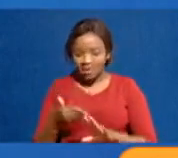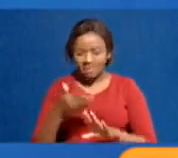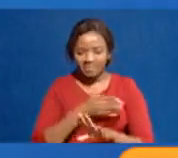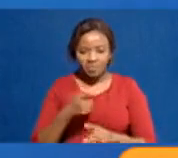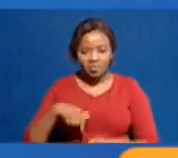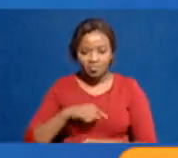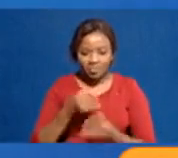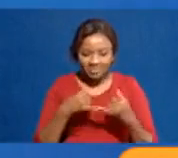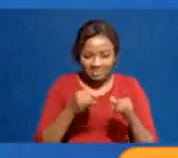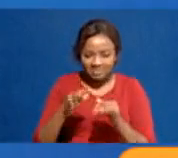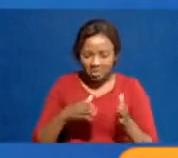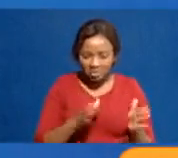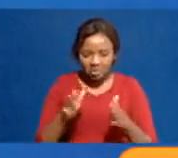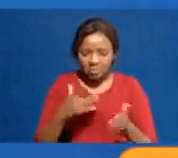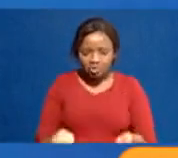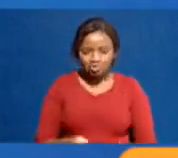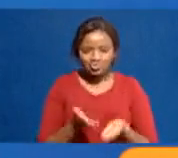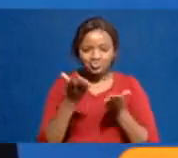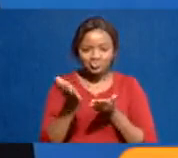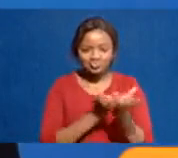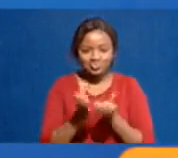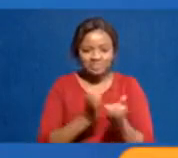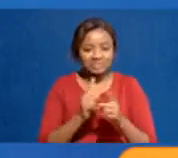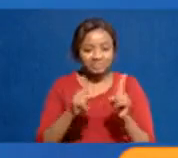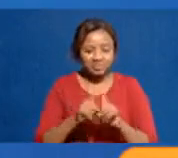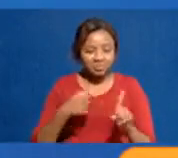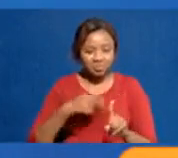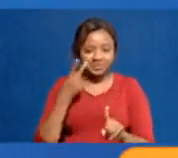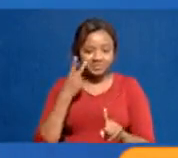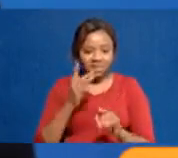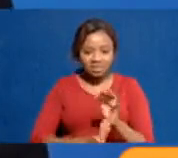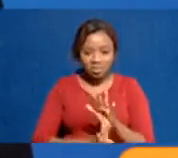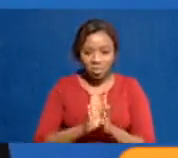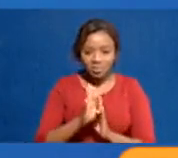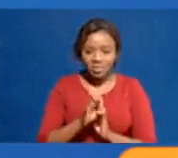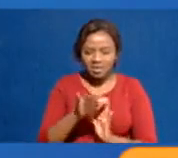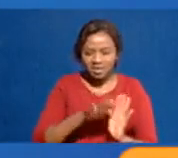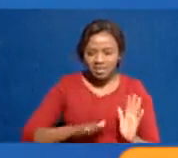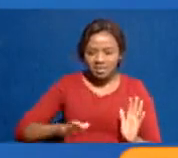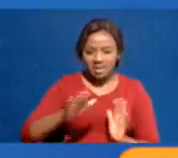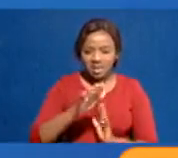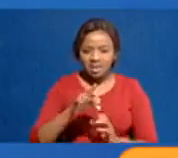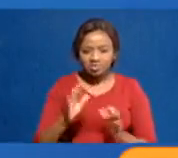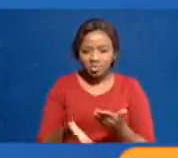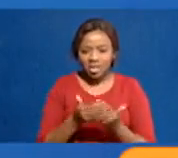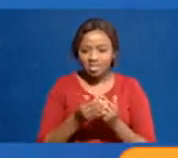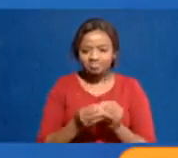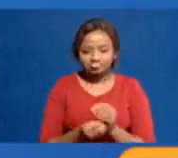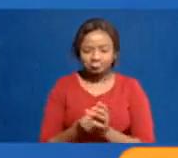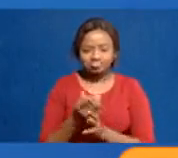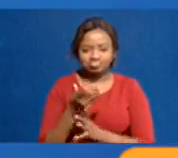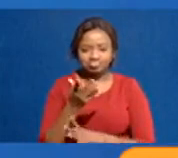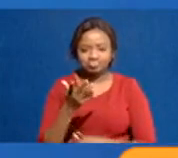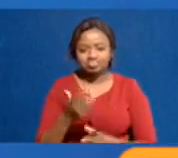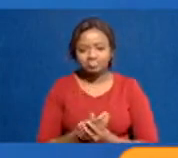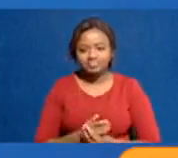refining the business, but we saw considerable growth in the region for a contribution to the bottom line.